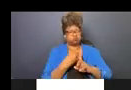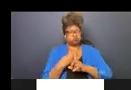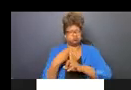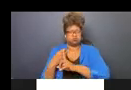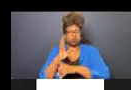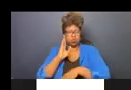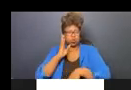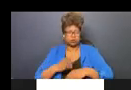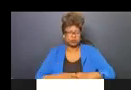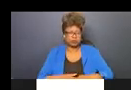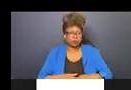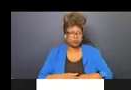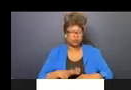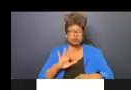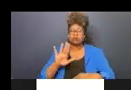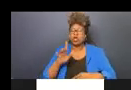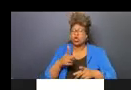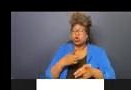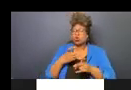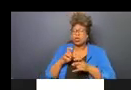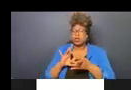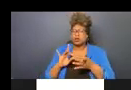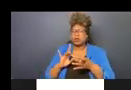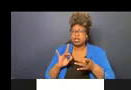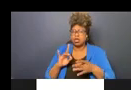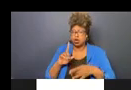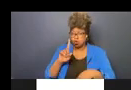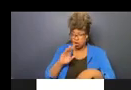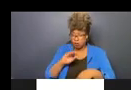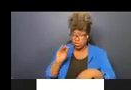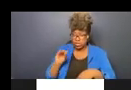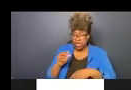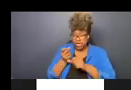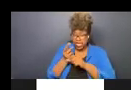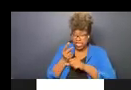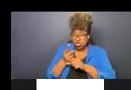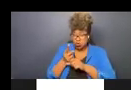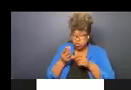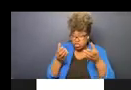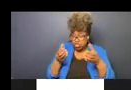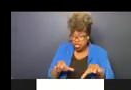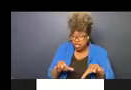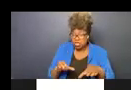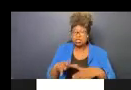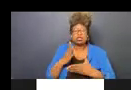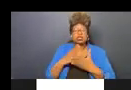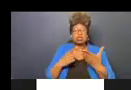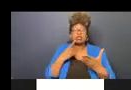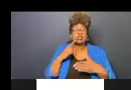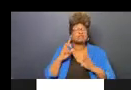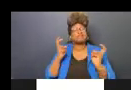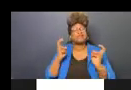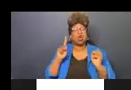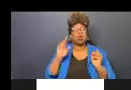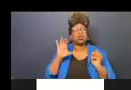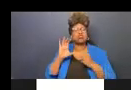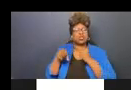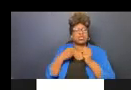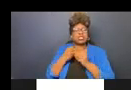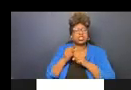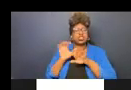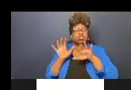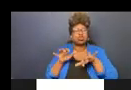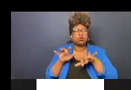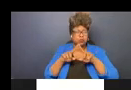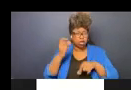one. The 1% annual chance, although a lot of folks refer to it as the 100-year storm, it can happen multiple